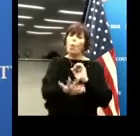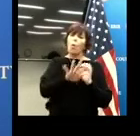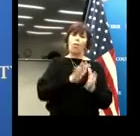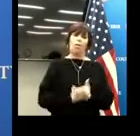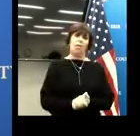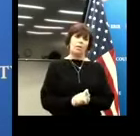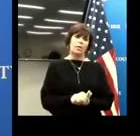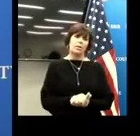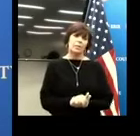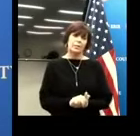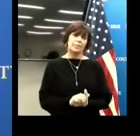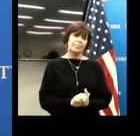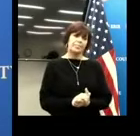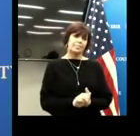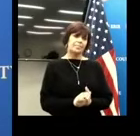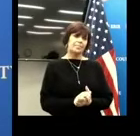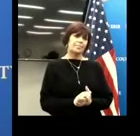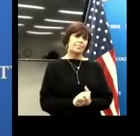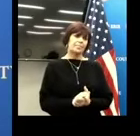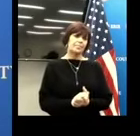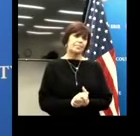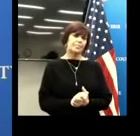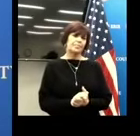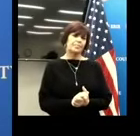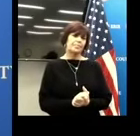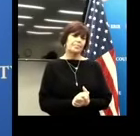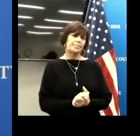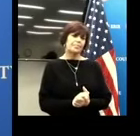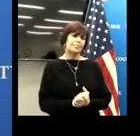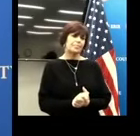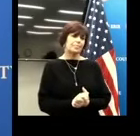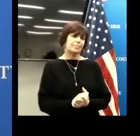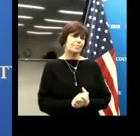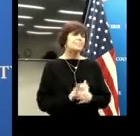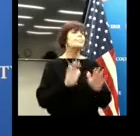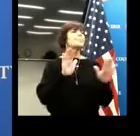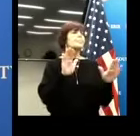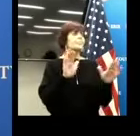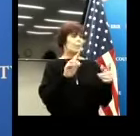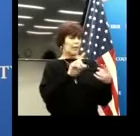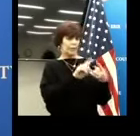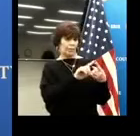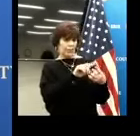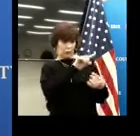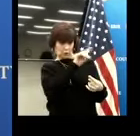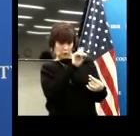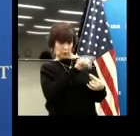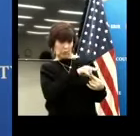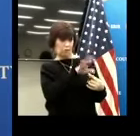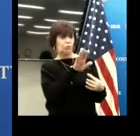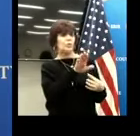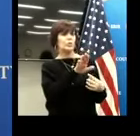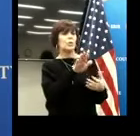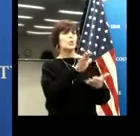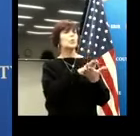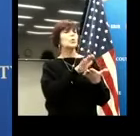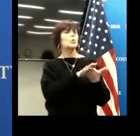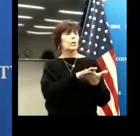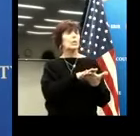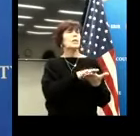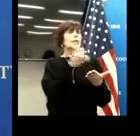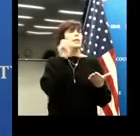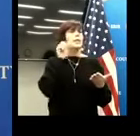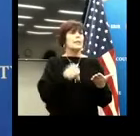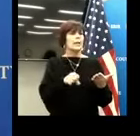instead of the entire orange region as it is now? The first question, in regards to the first question in the schools, you're correct. I believe